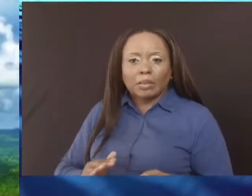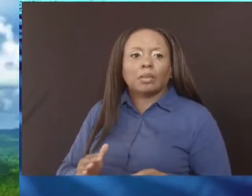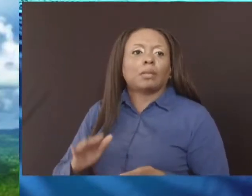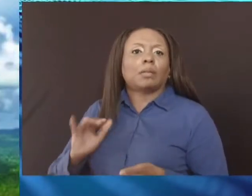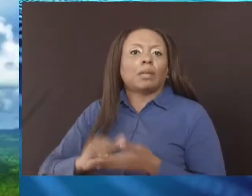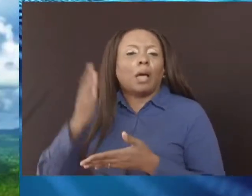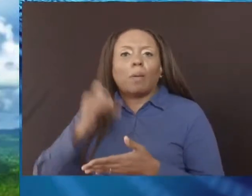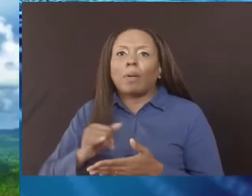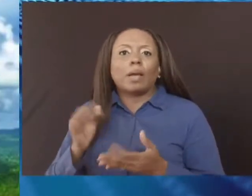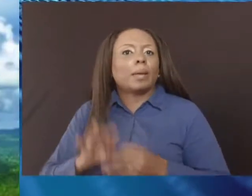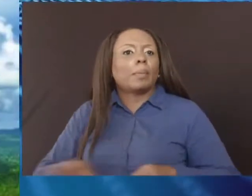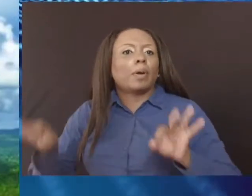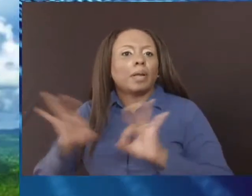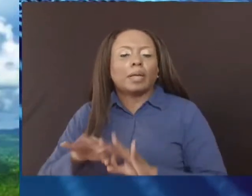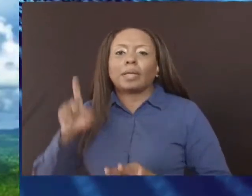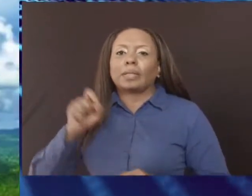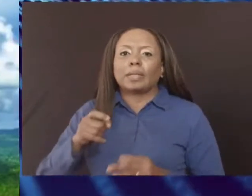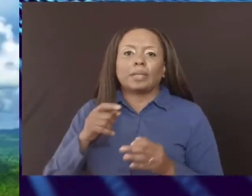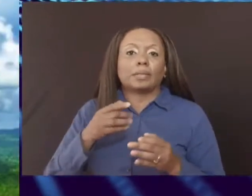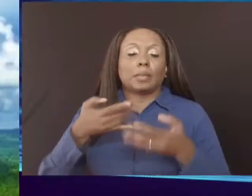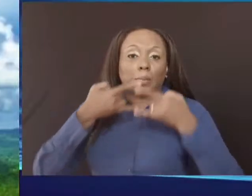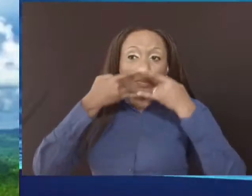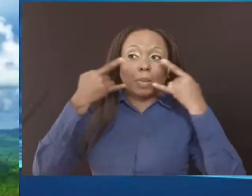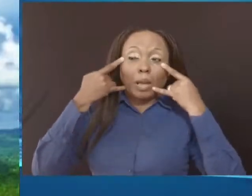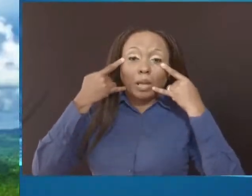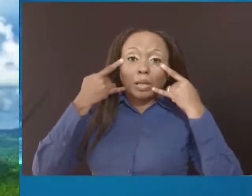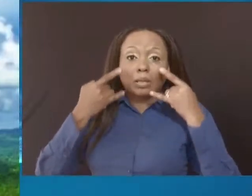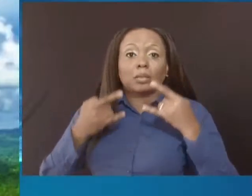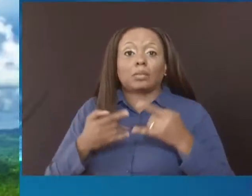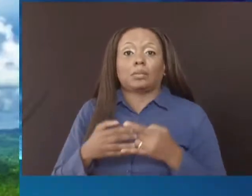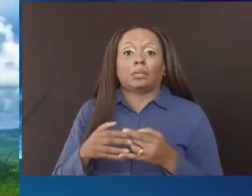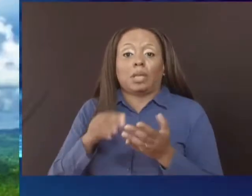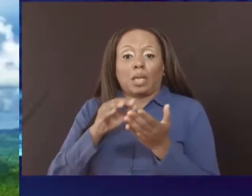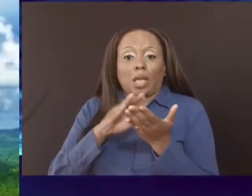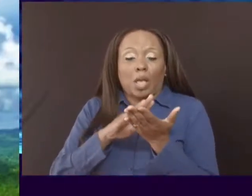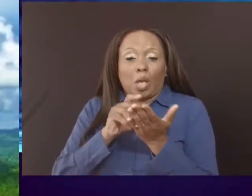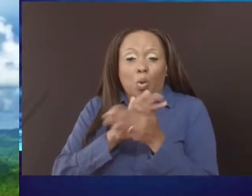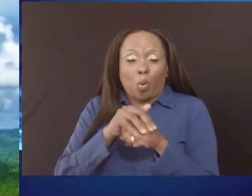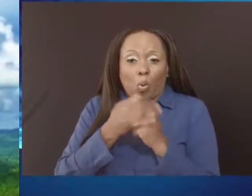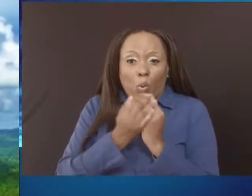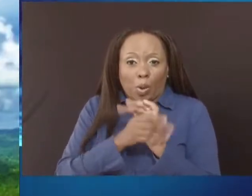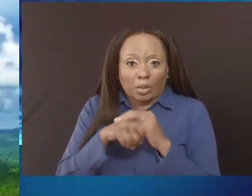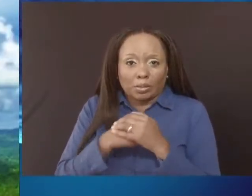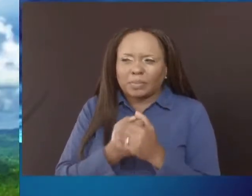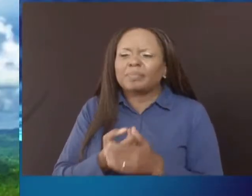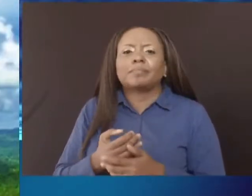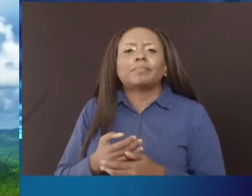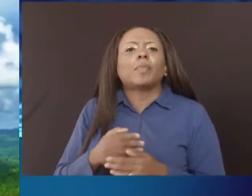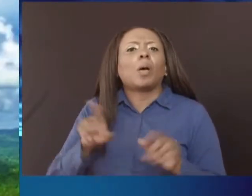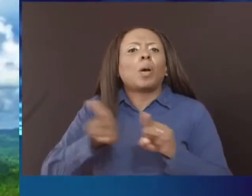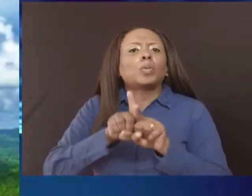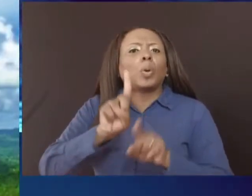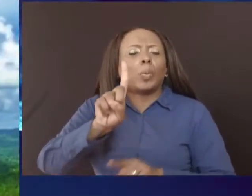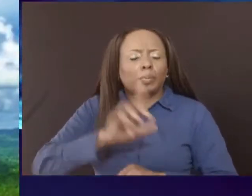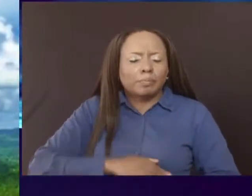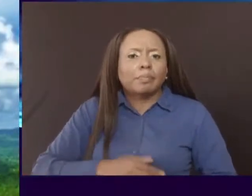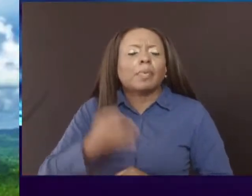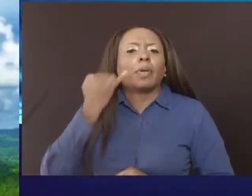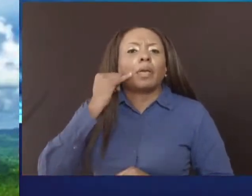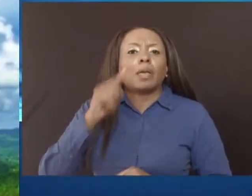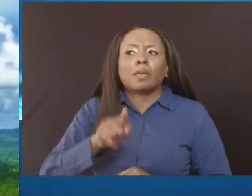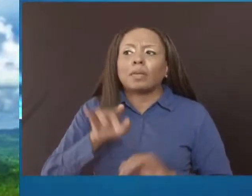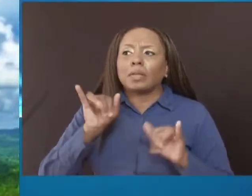the hand washing, the mask wearing, and might I add, if you are in a home with some person who